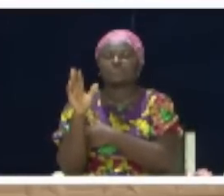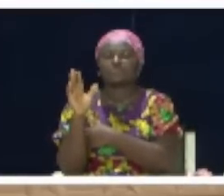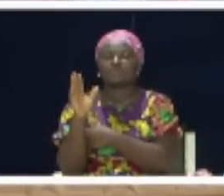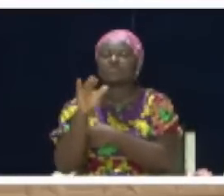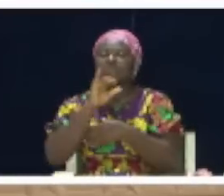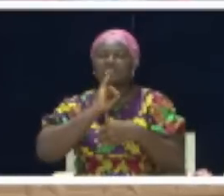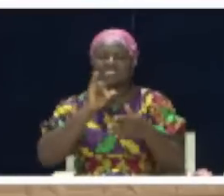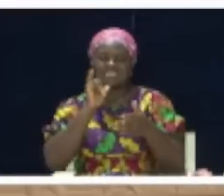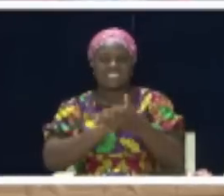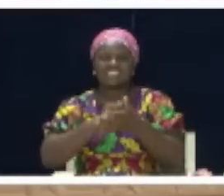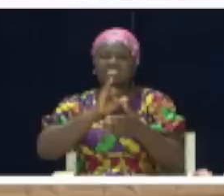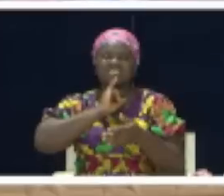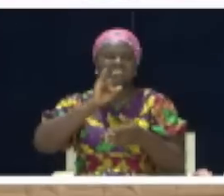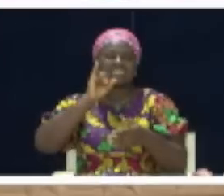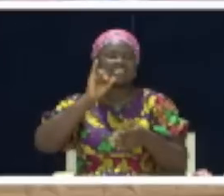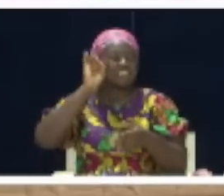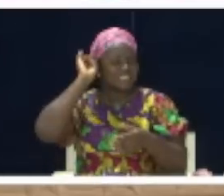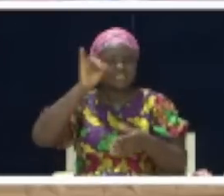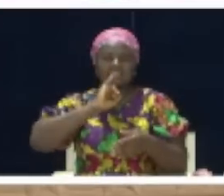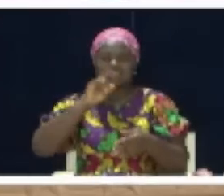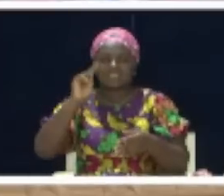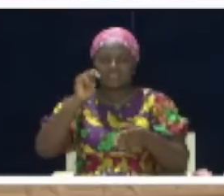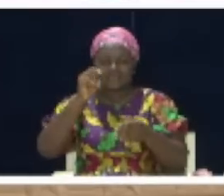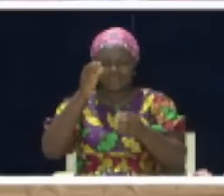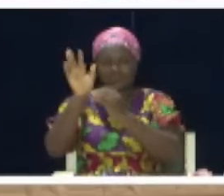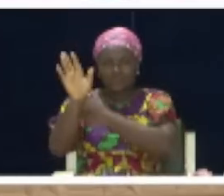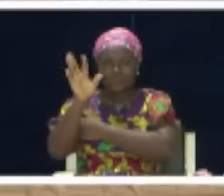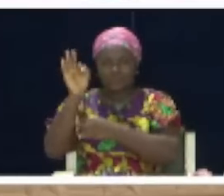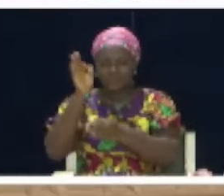is that it's a God of faith.